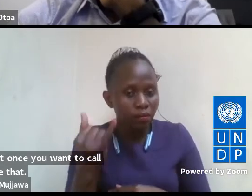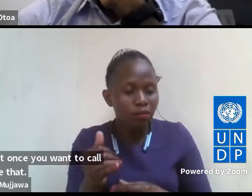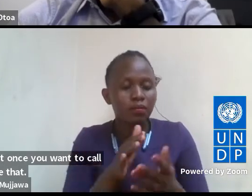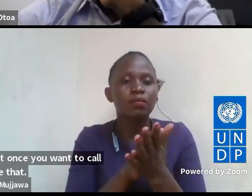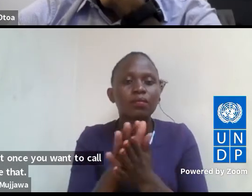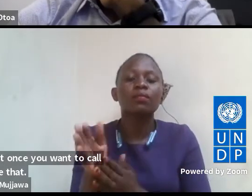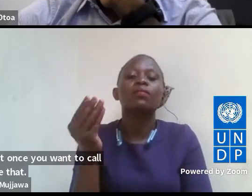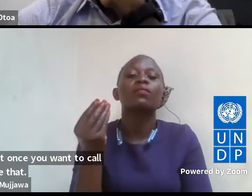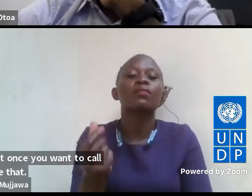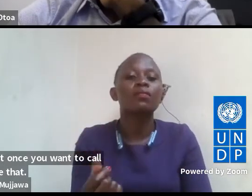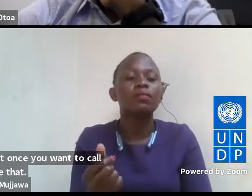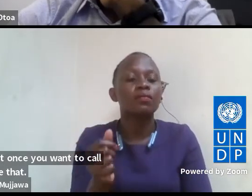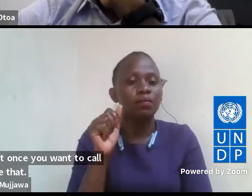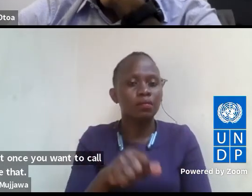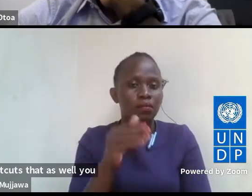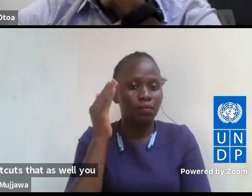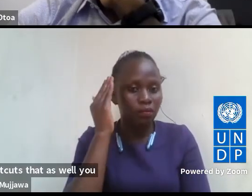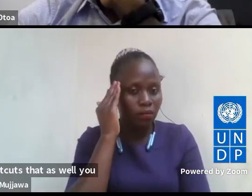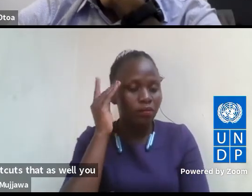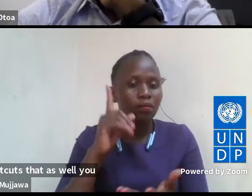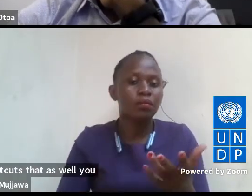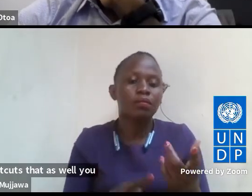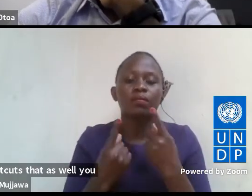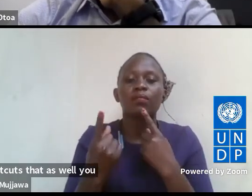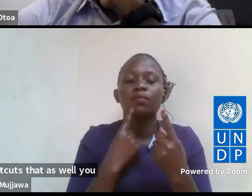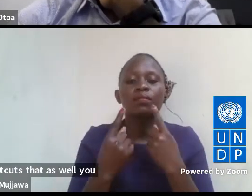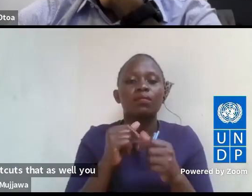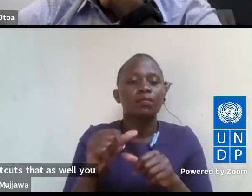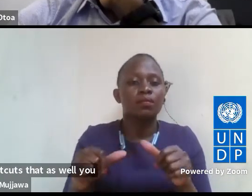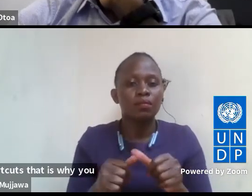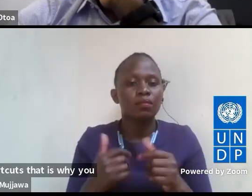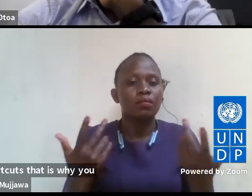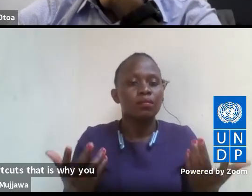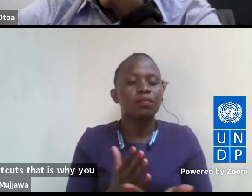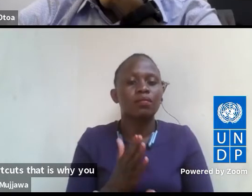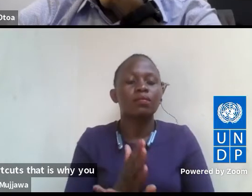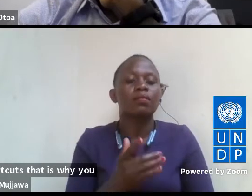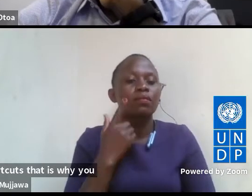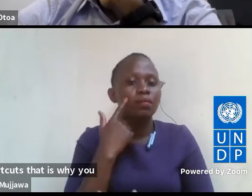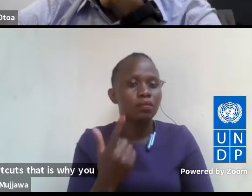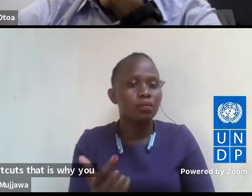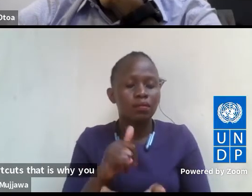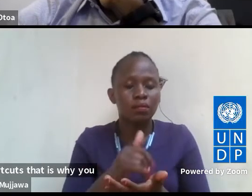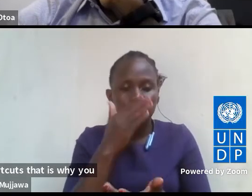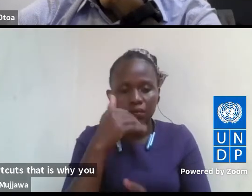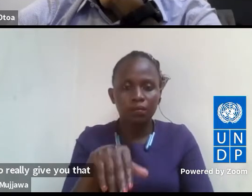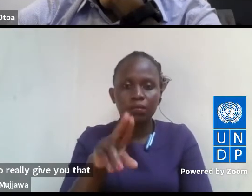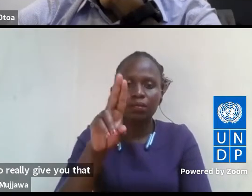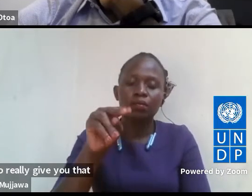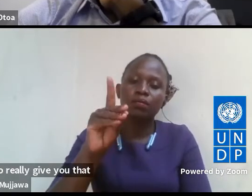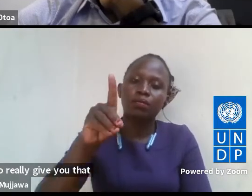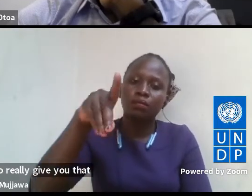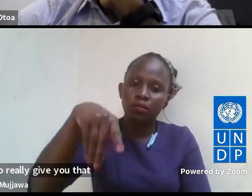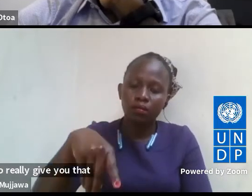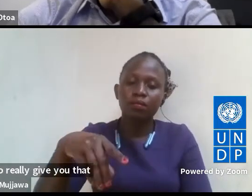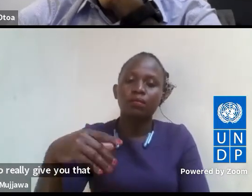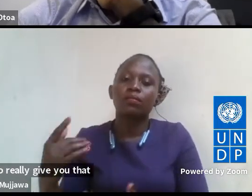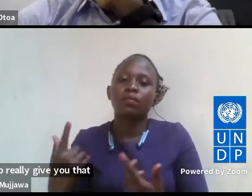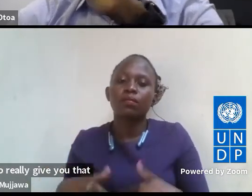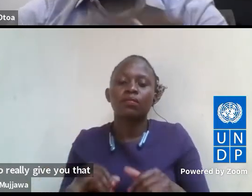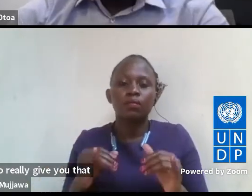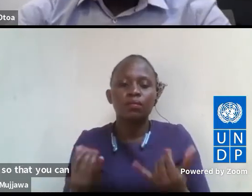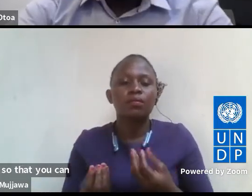are no shortcuts there. That's why you see at UNDP, we've been trying to really give you the right, rigorous information so that you can